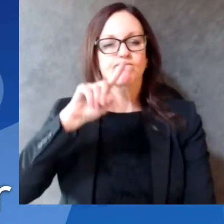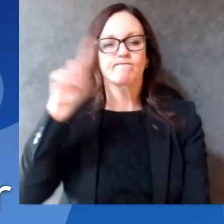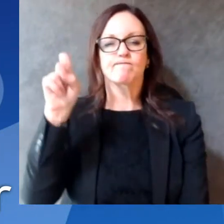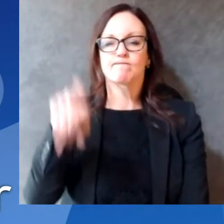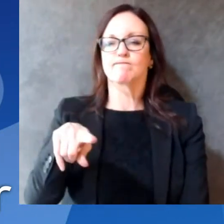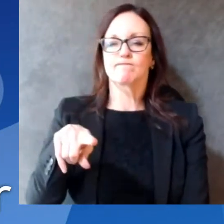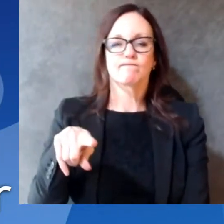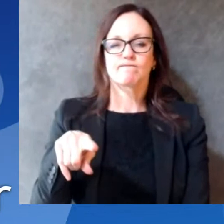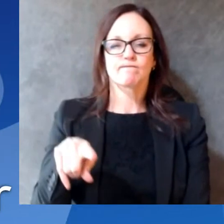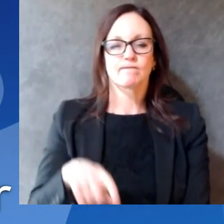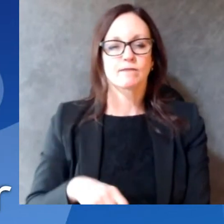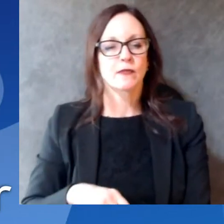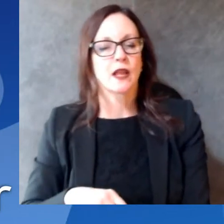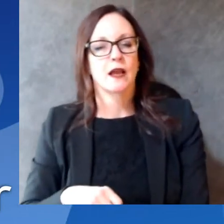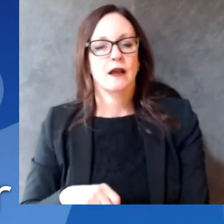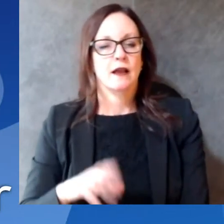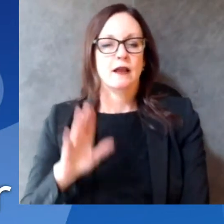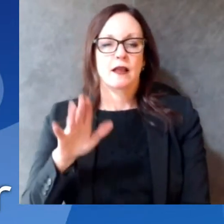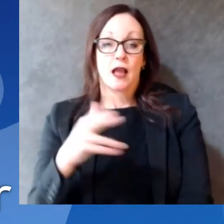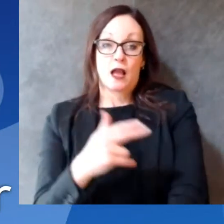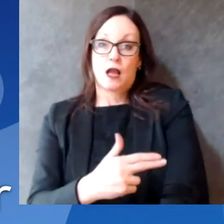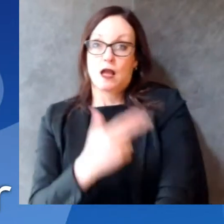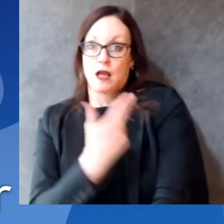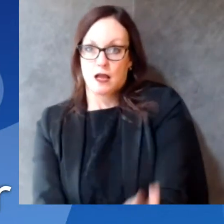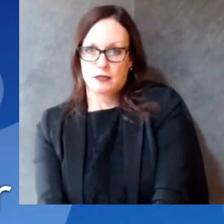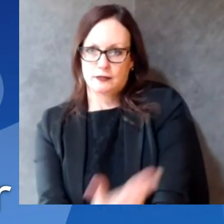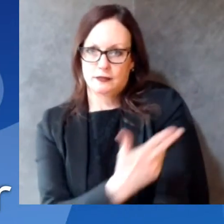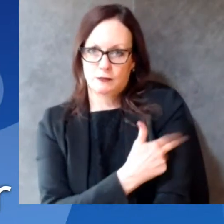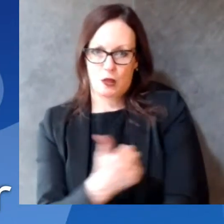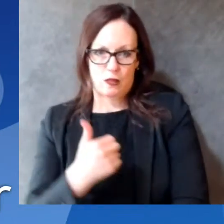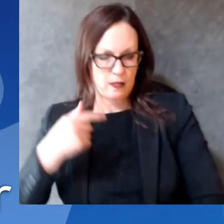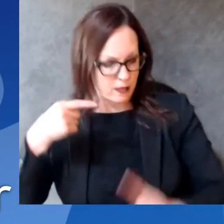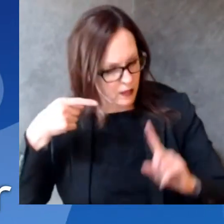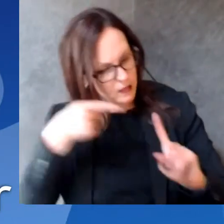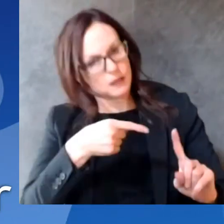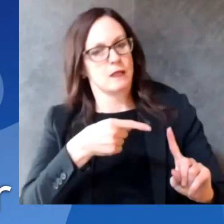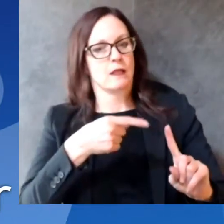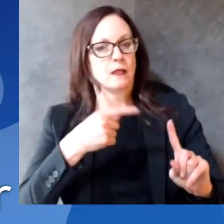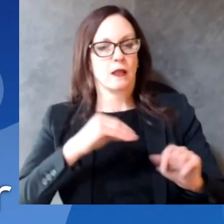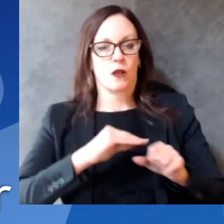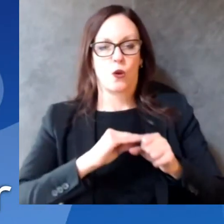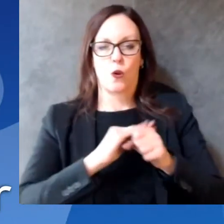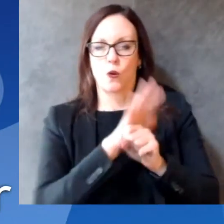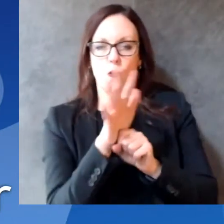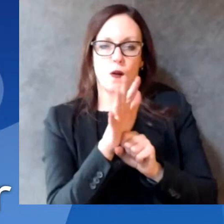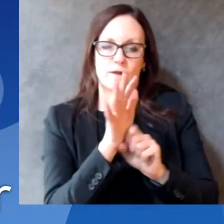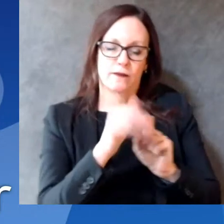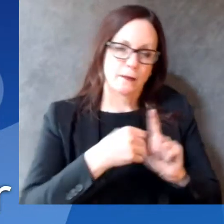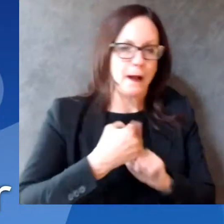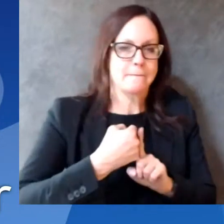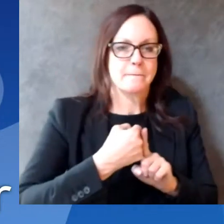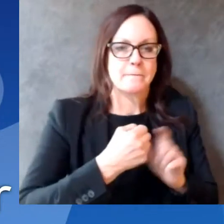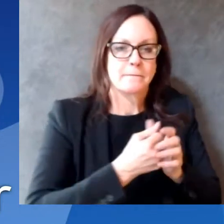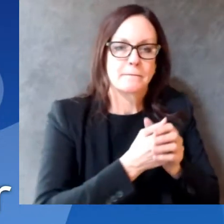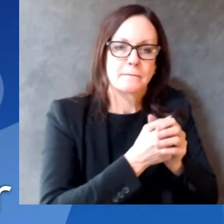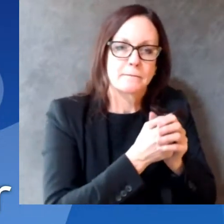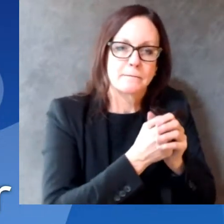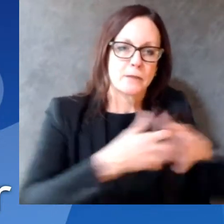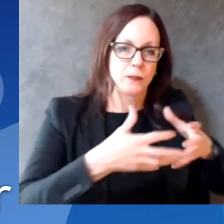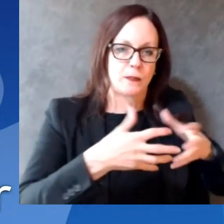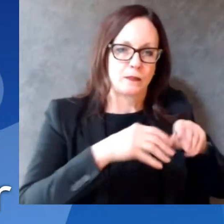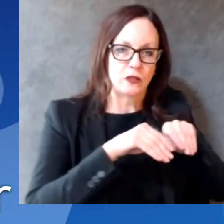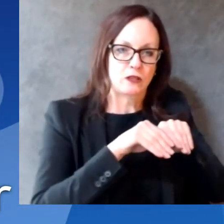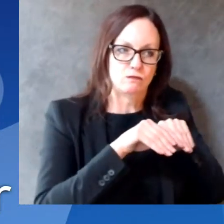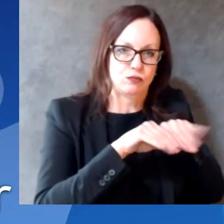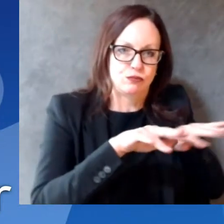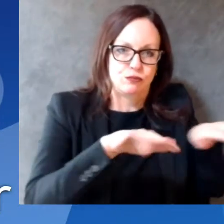located, is the only area that is growing in patients and hospitalizations. So I just wanted to see if talking with hospitals